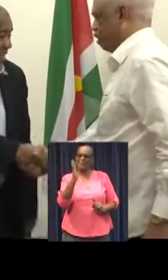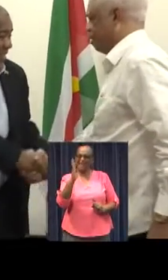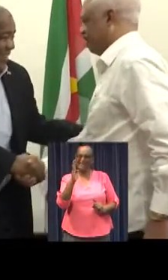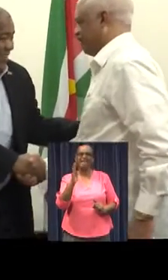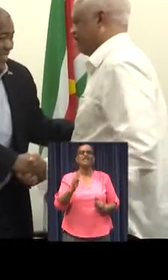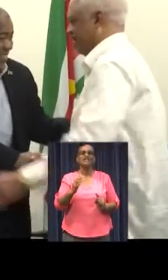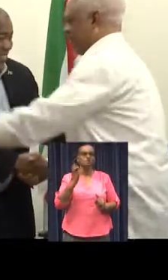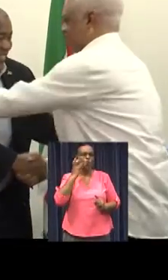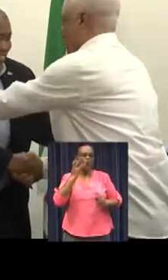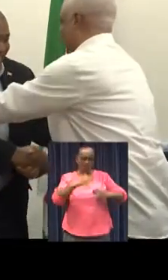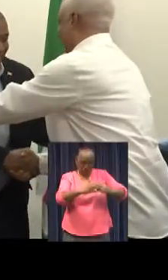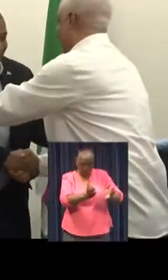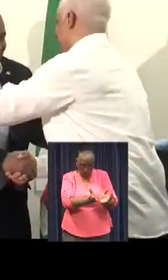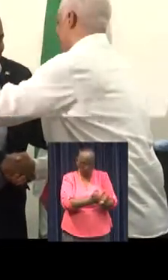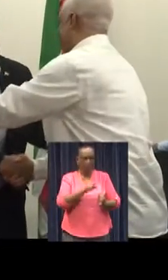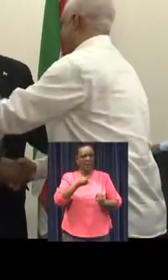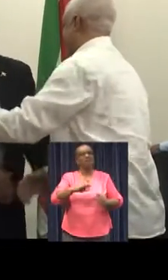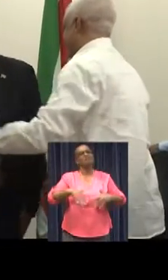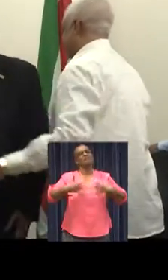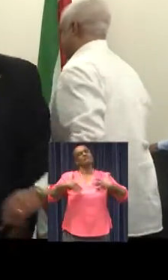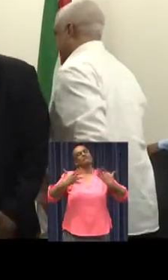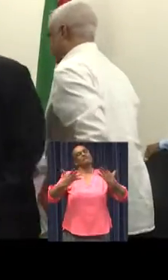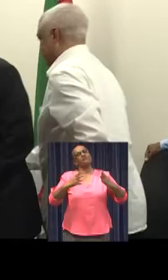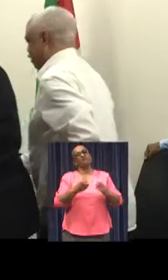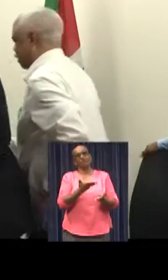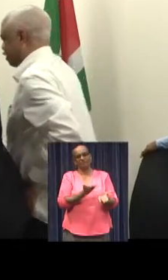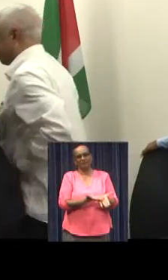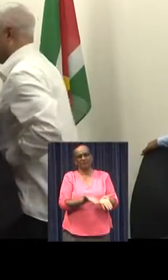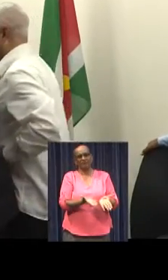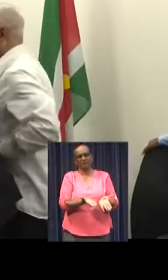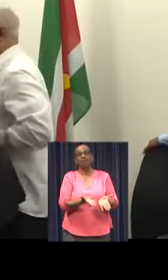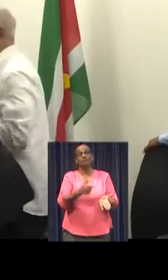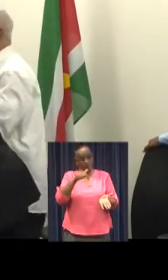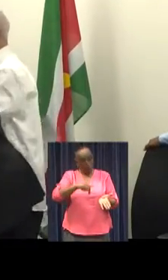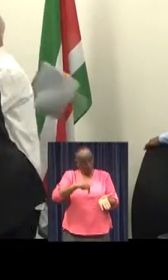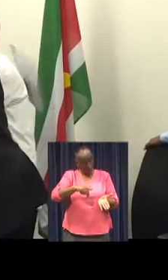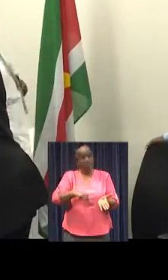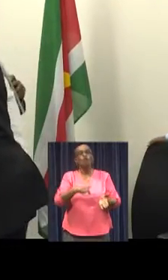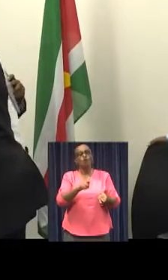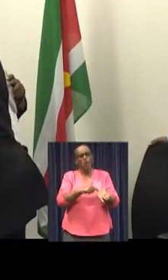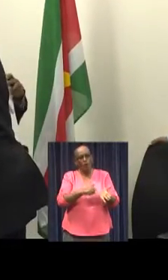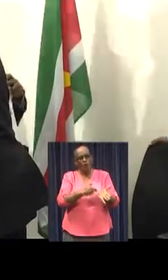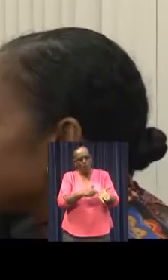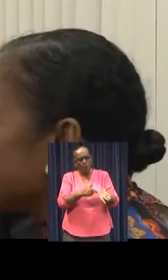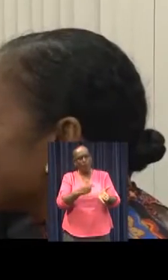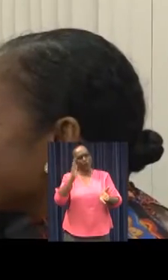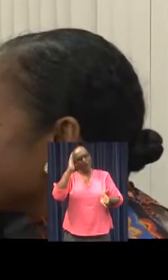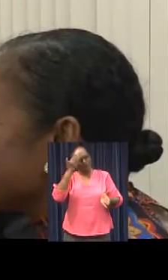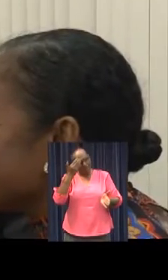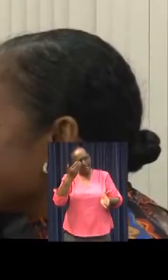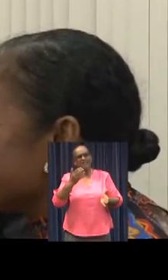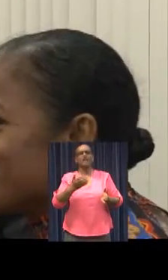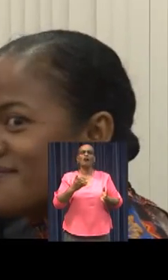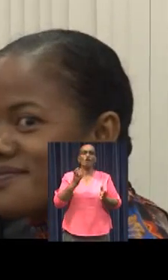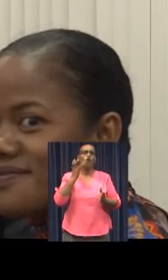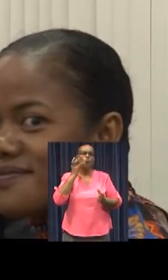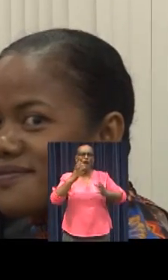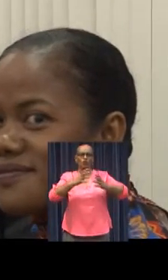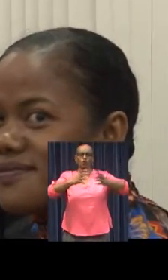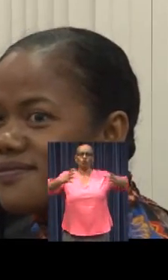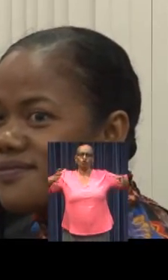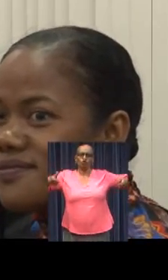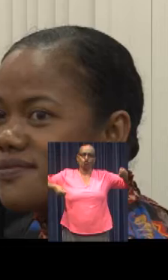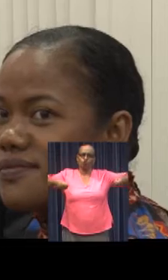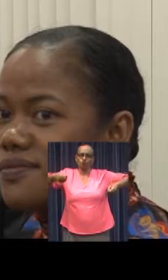company SWM and the Belgian Water Group. Until now, the well-known water trucks have been